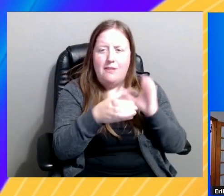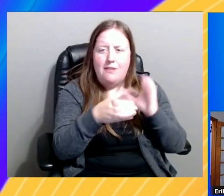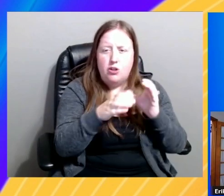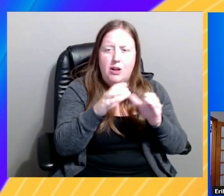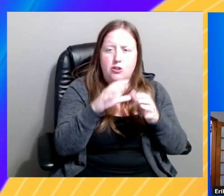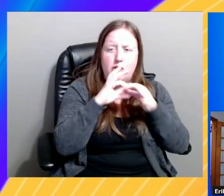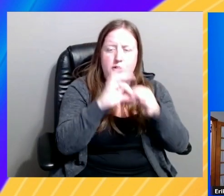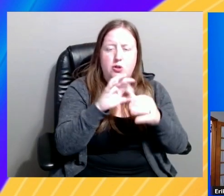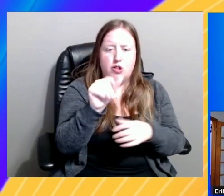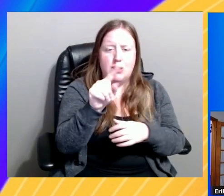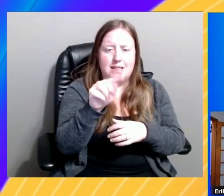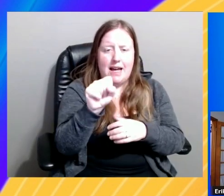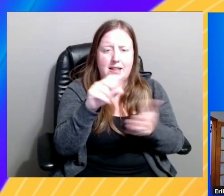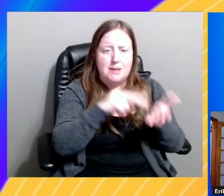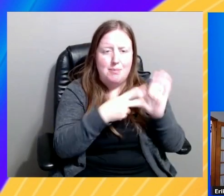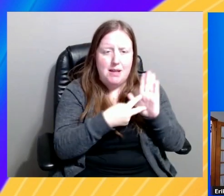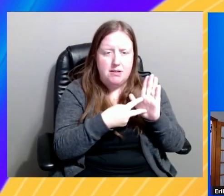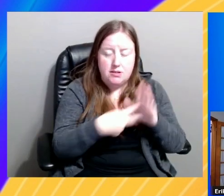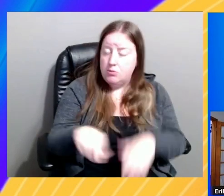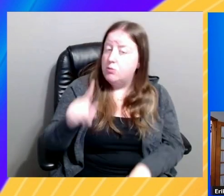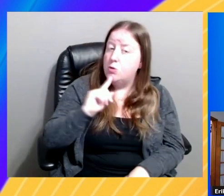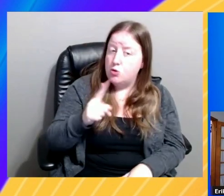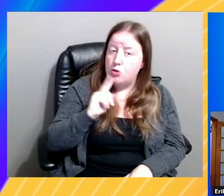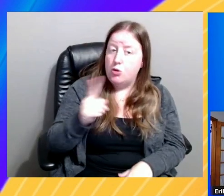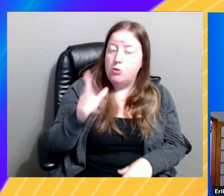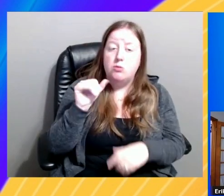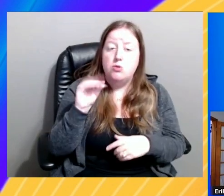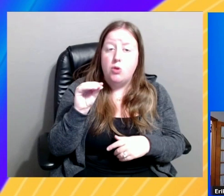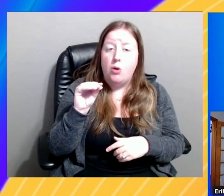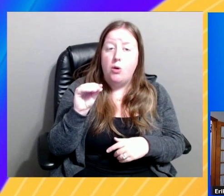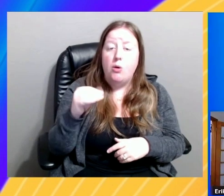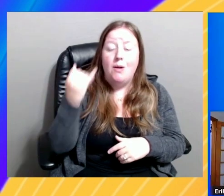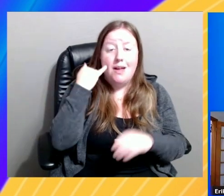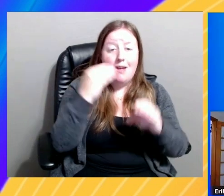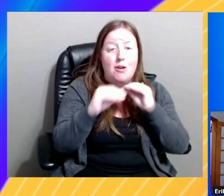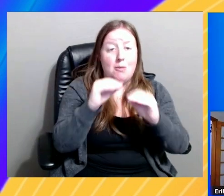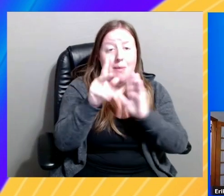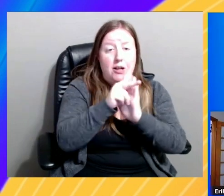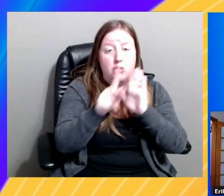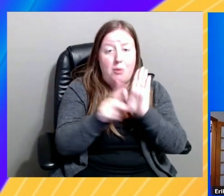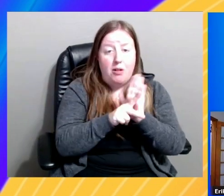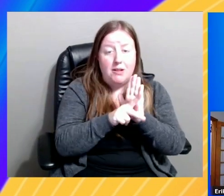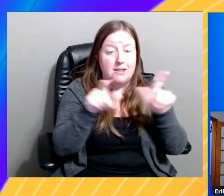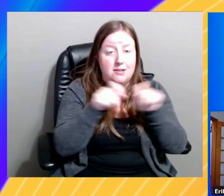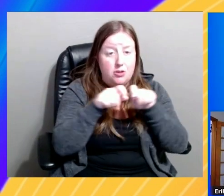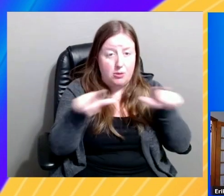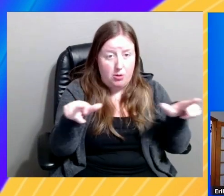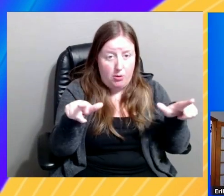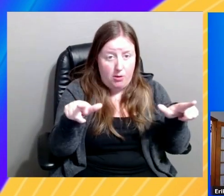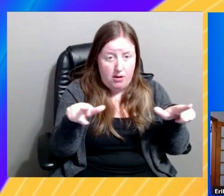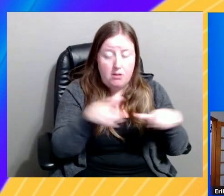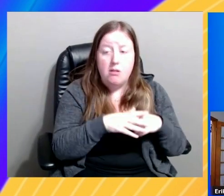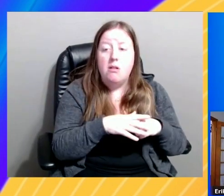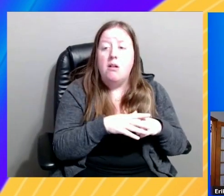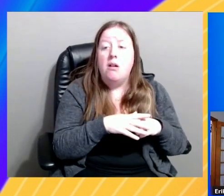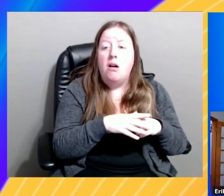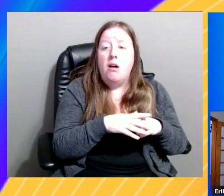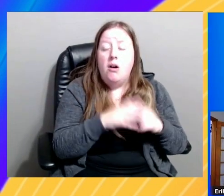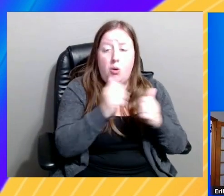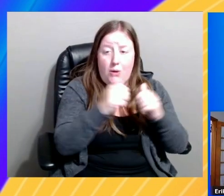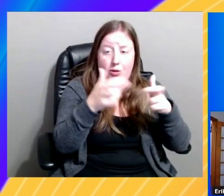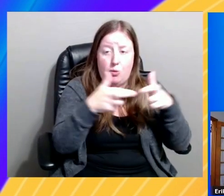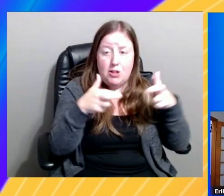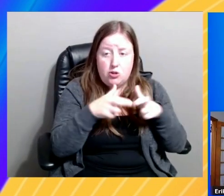Sure. So when these or when patch policies are deployed out, within each of those accounts and regions, they're using